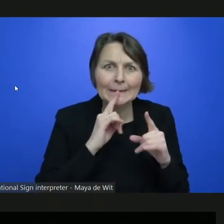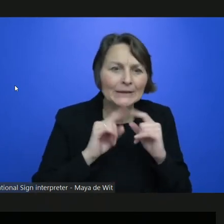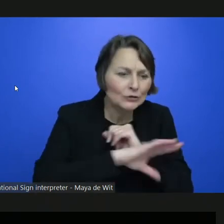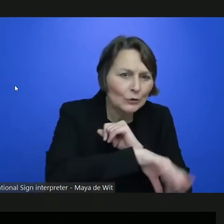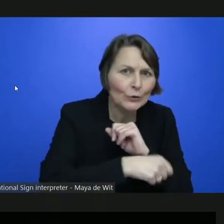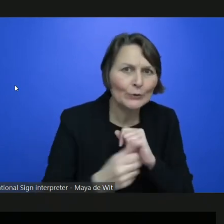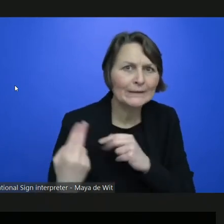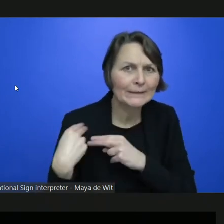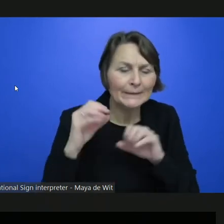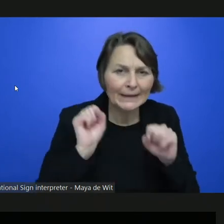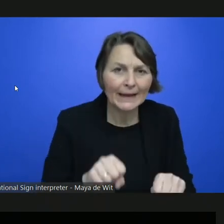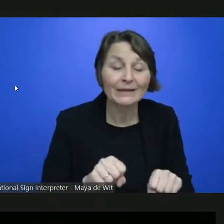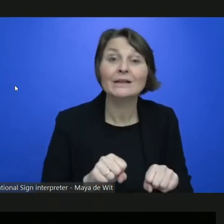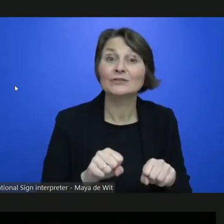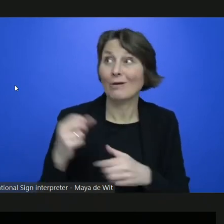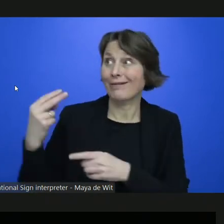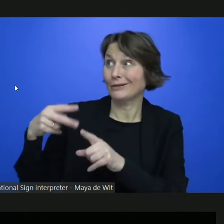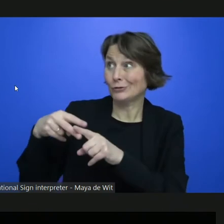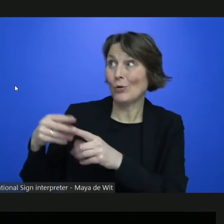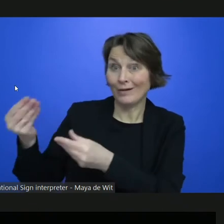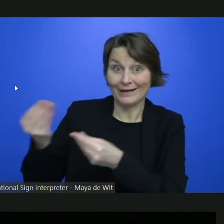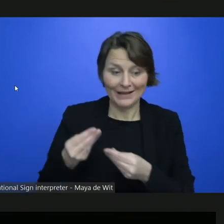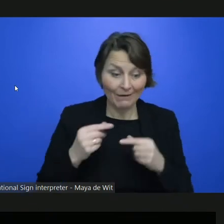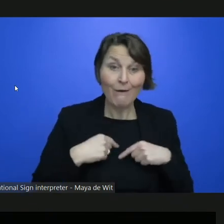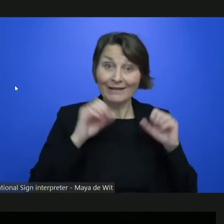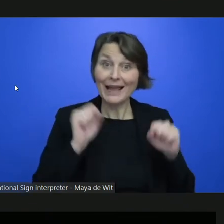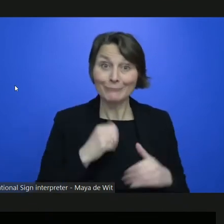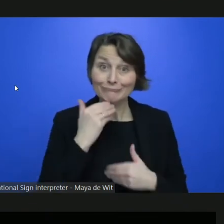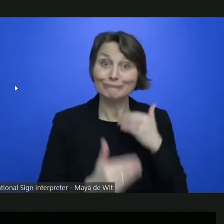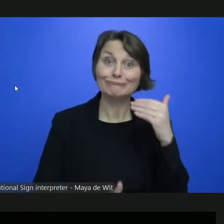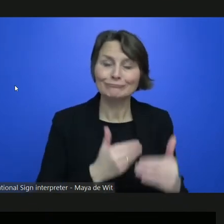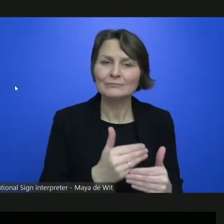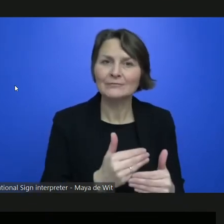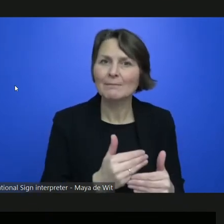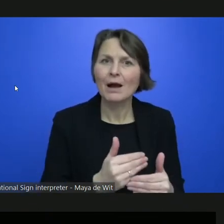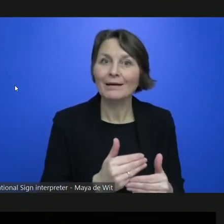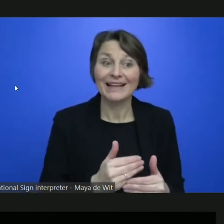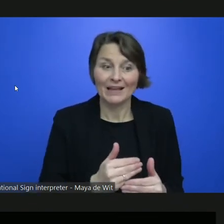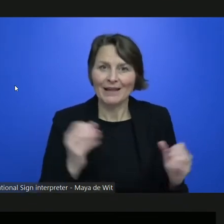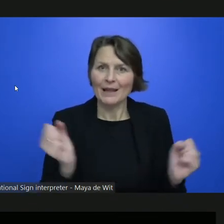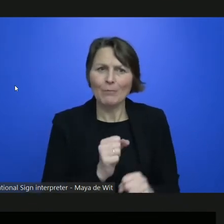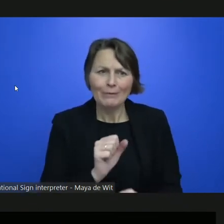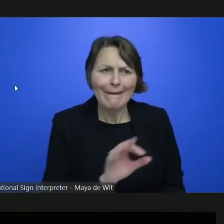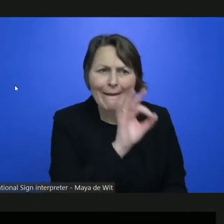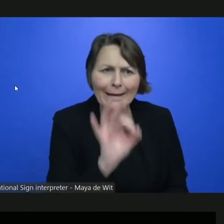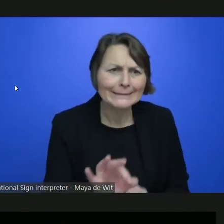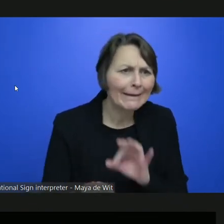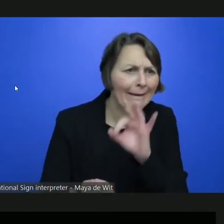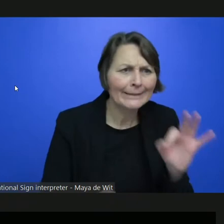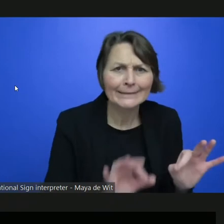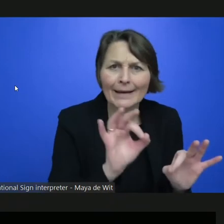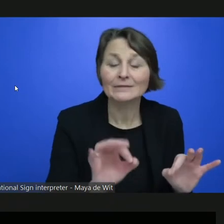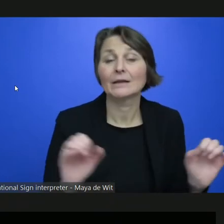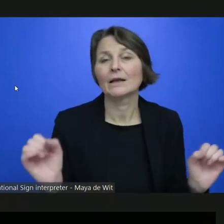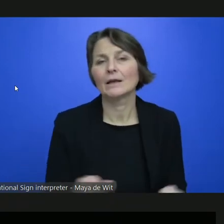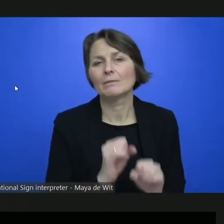when she starts the job? Voice activated software or whatever it might be. She cannot be accurately assessed for a cybersecurity